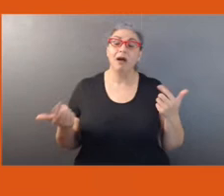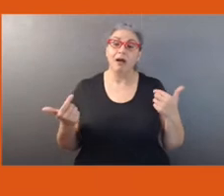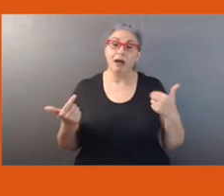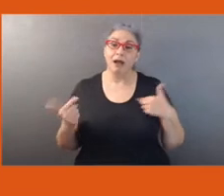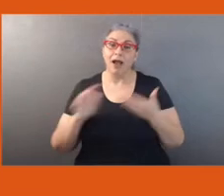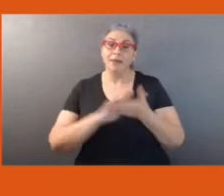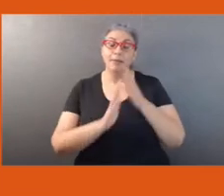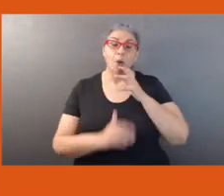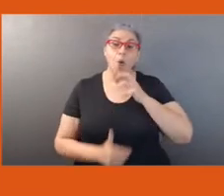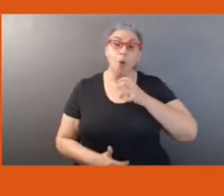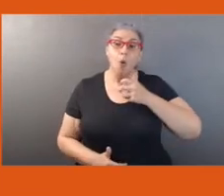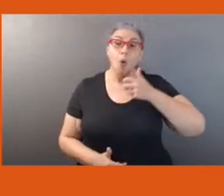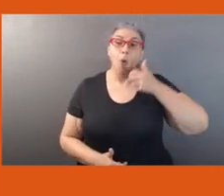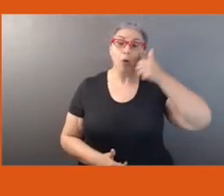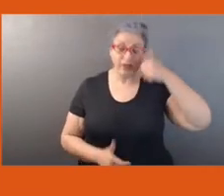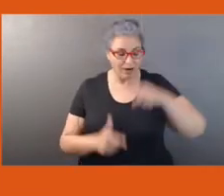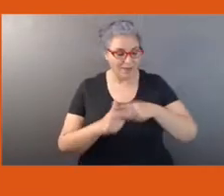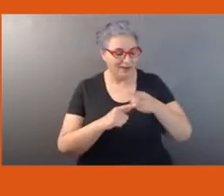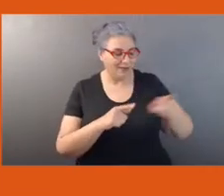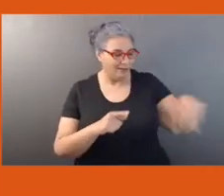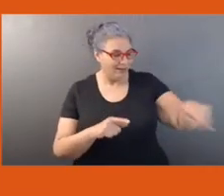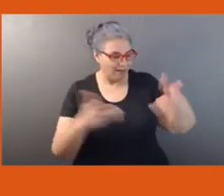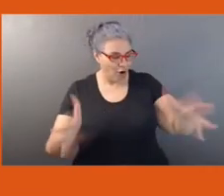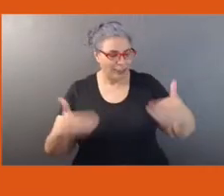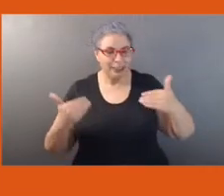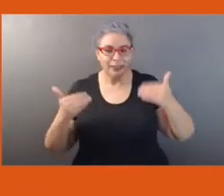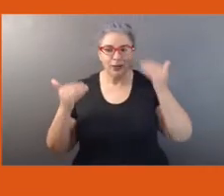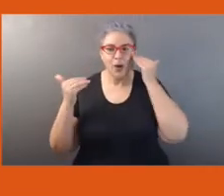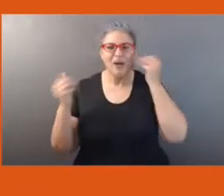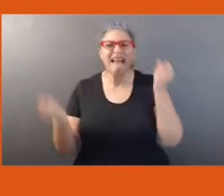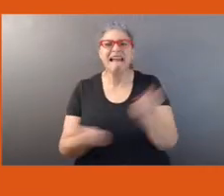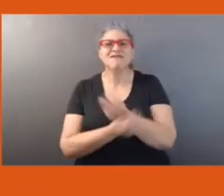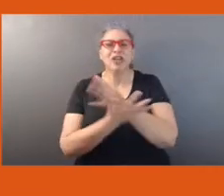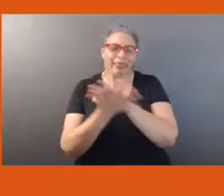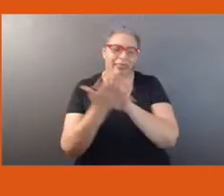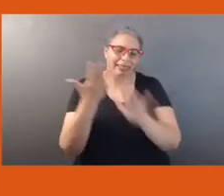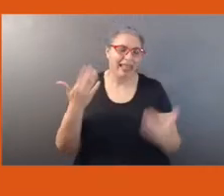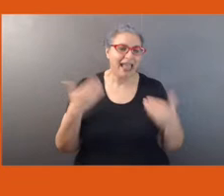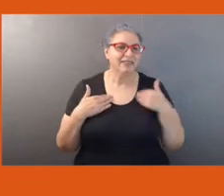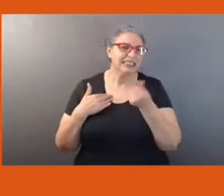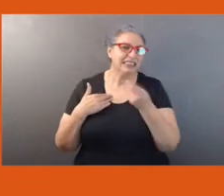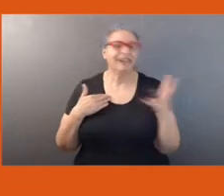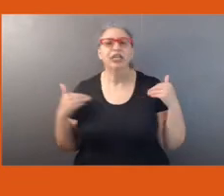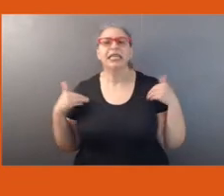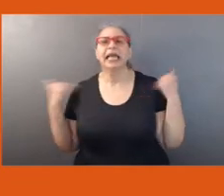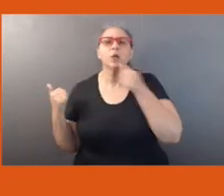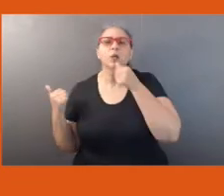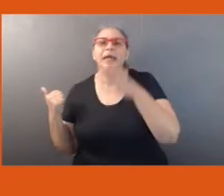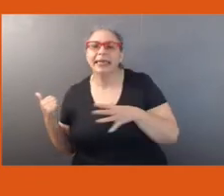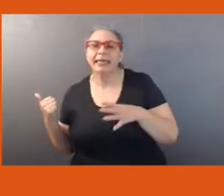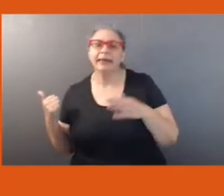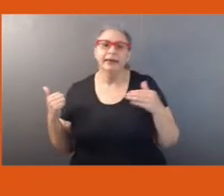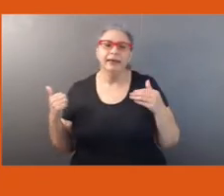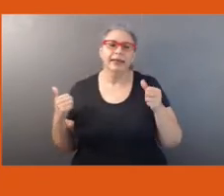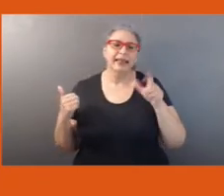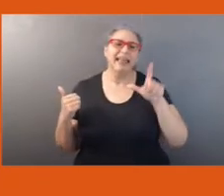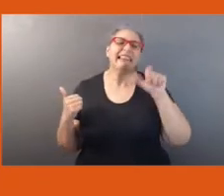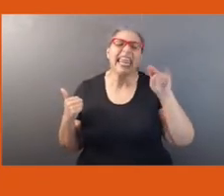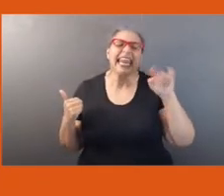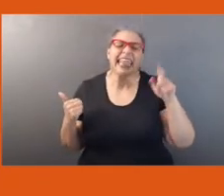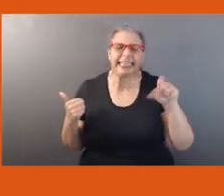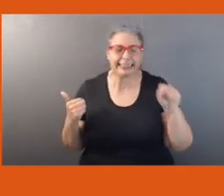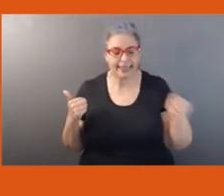as I'm on my way out, I have a handful of ladies that of young women and ladies that I hope